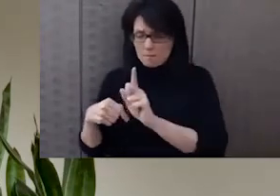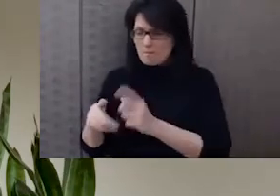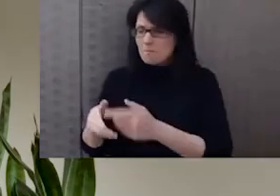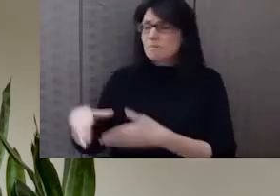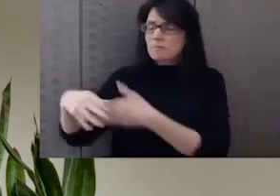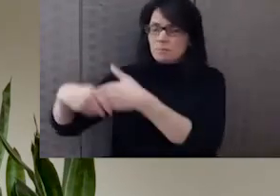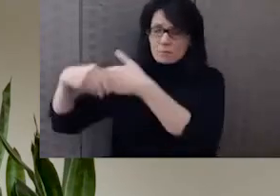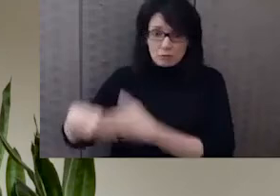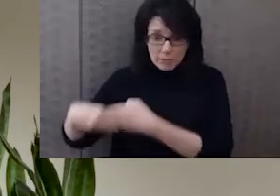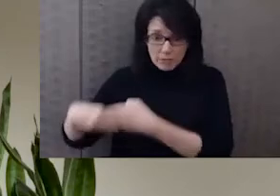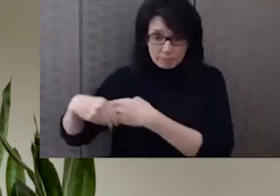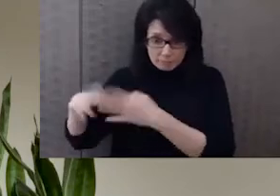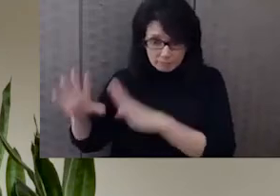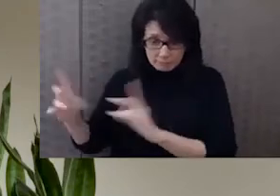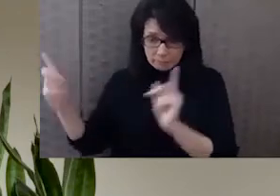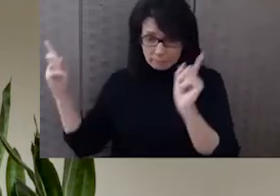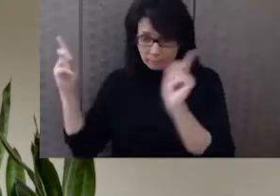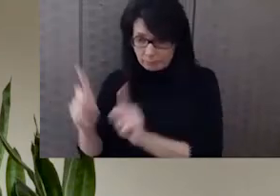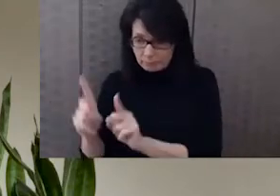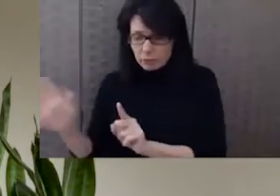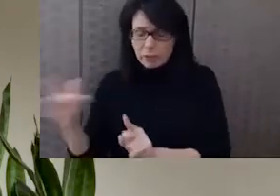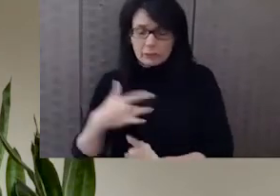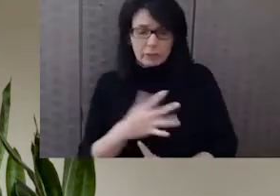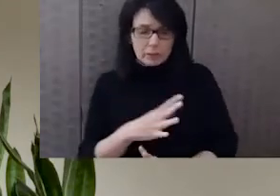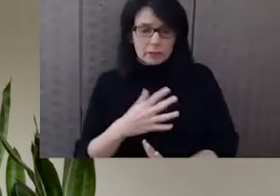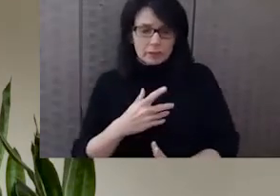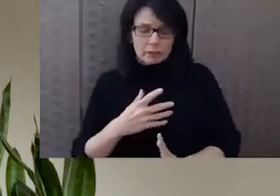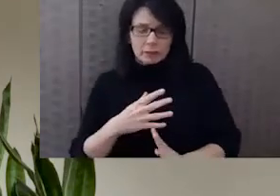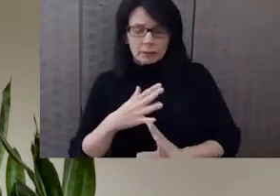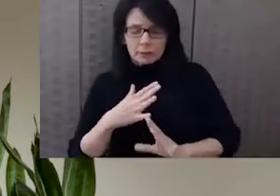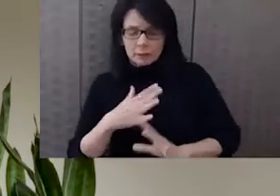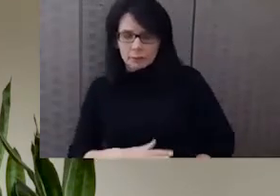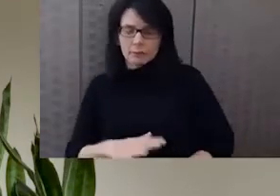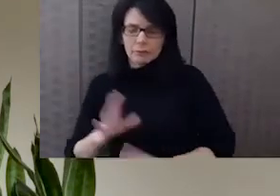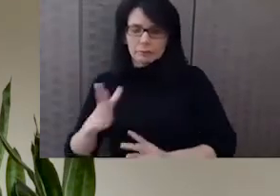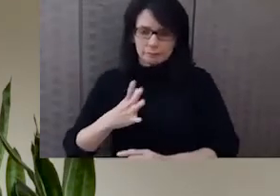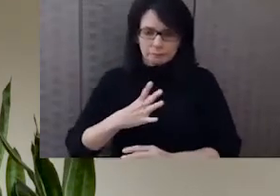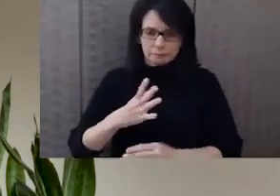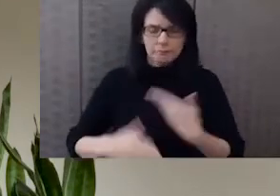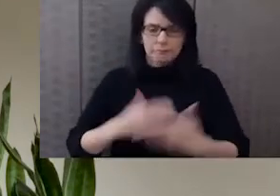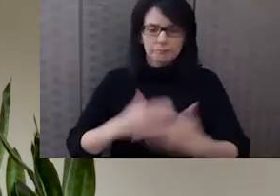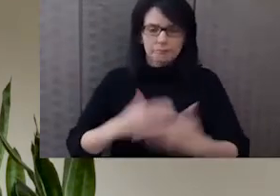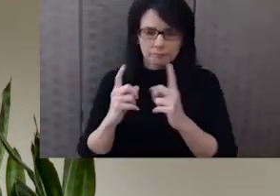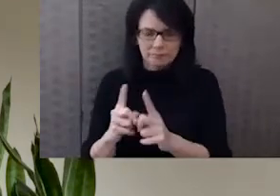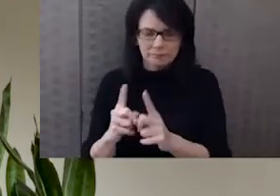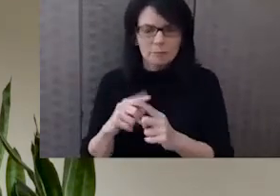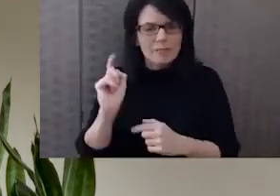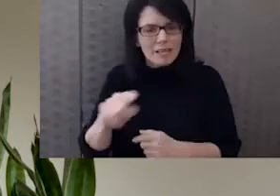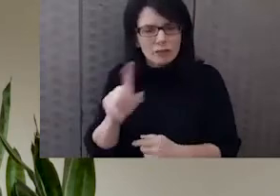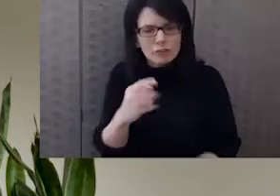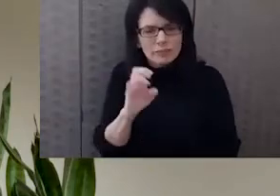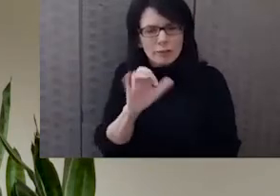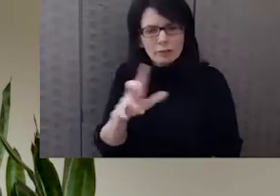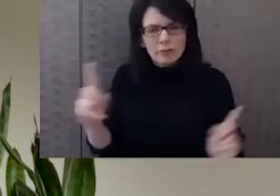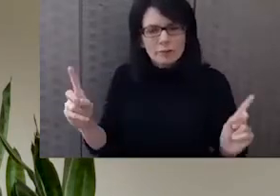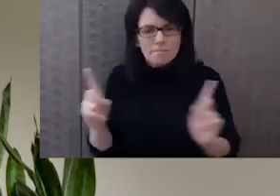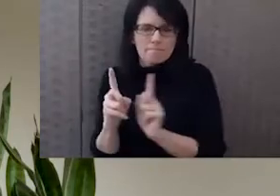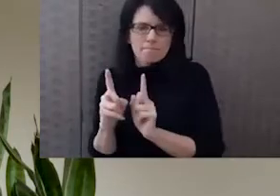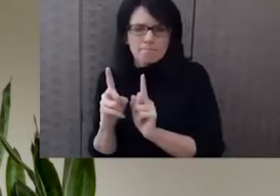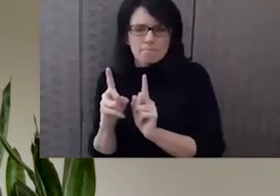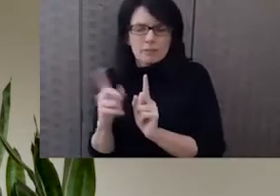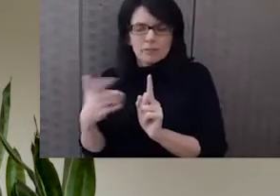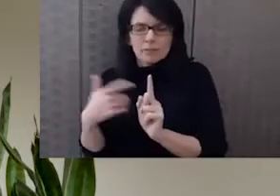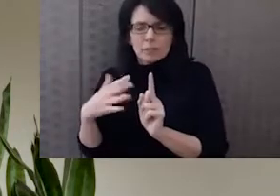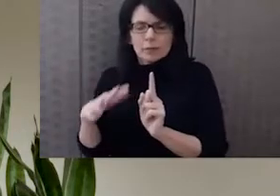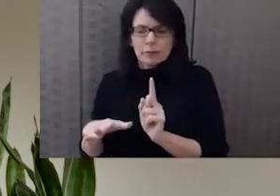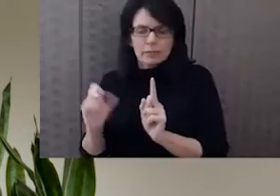and from that gesture got the reassurance he needed to be able to give his speech. And that was the moment when